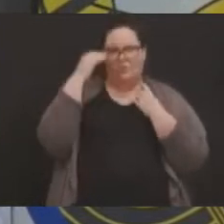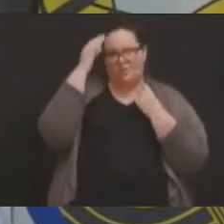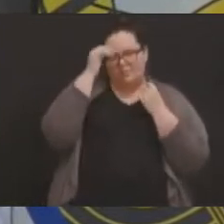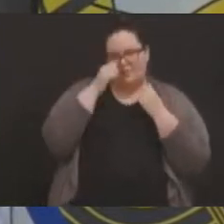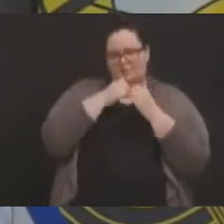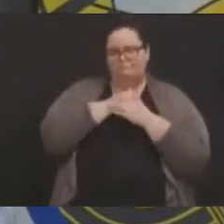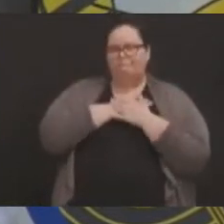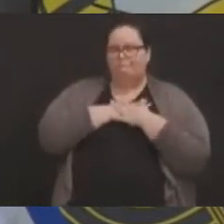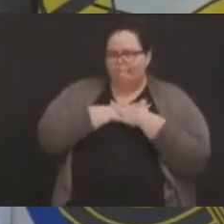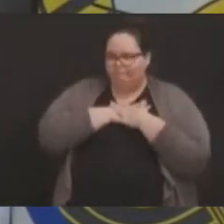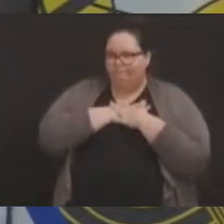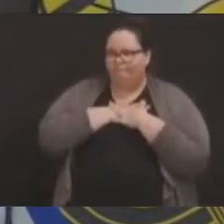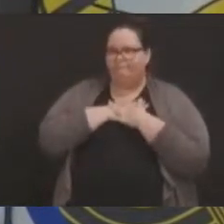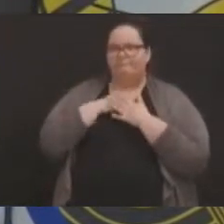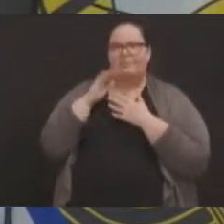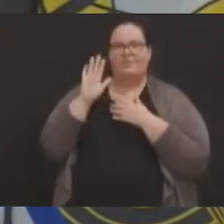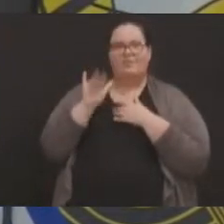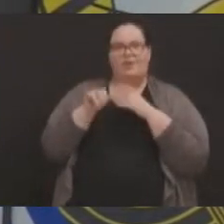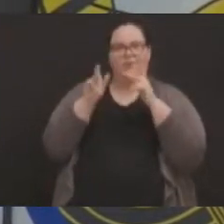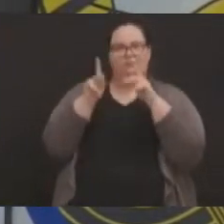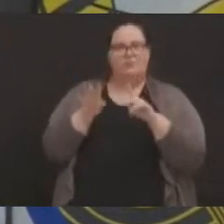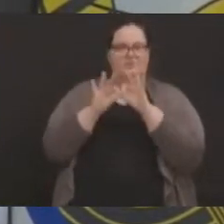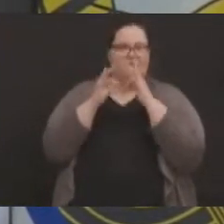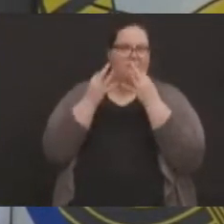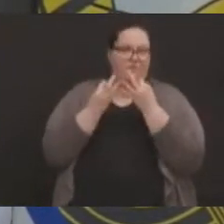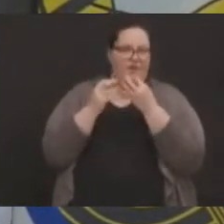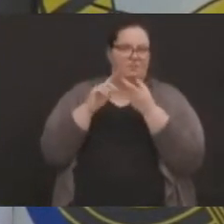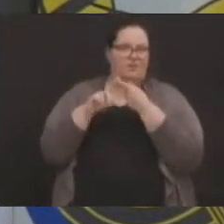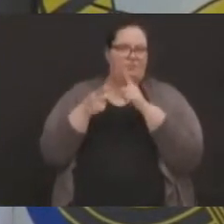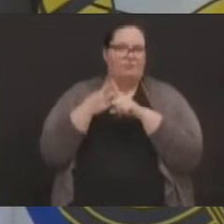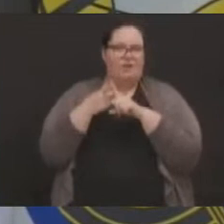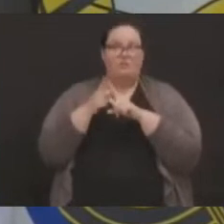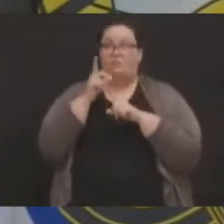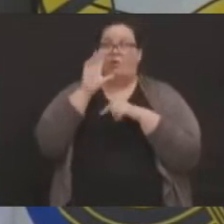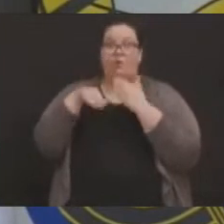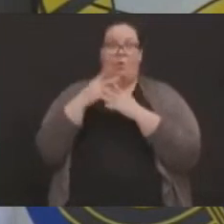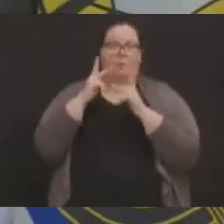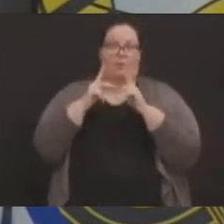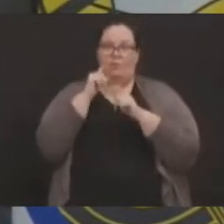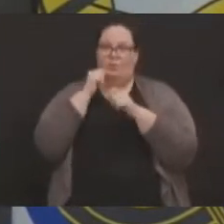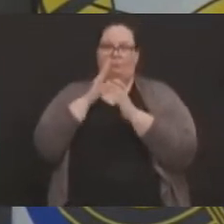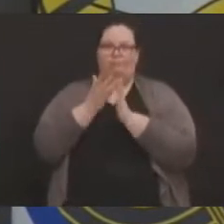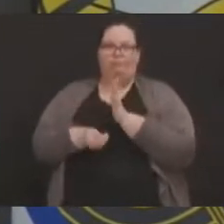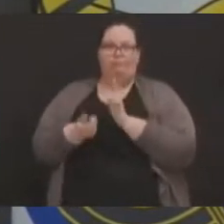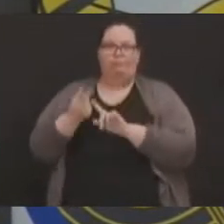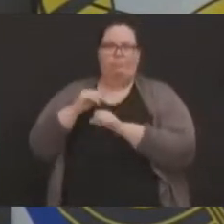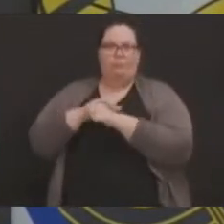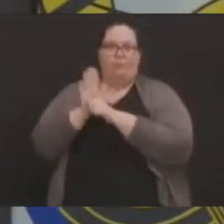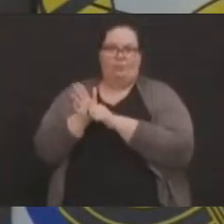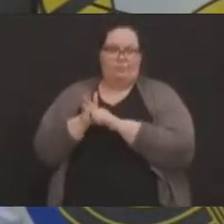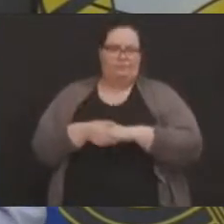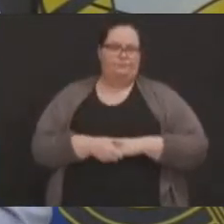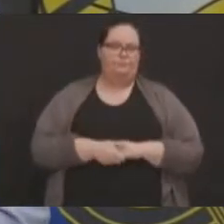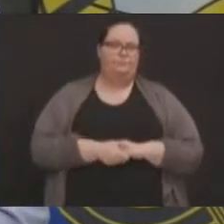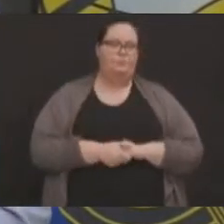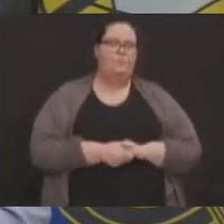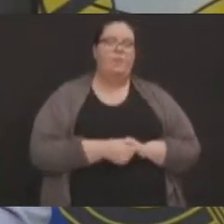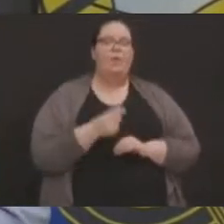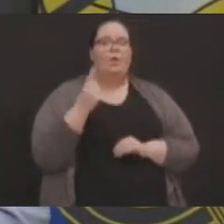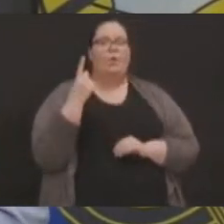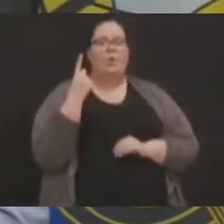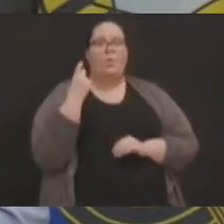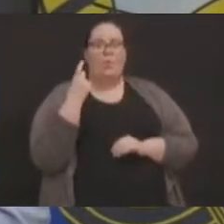Another individual who tested positive for COVID-19 at Parkland St. John recently passed away as well, but this death was not being recorded